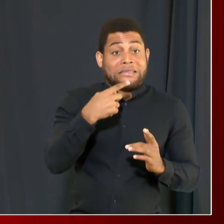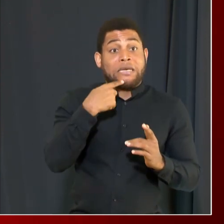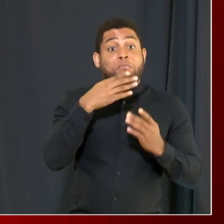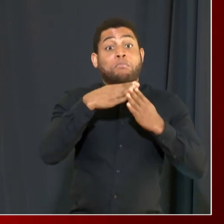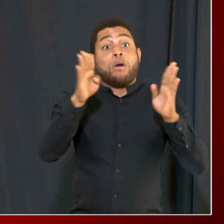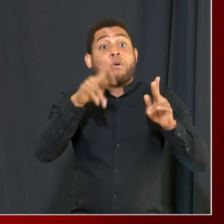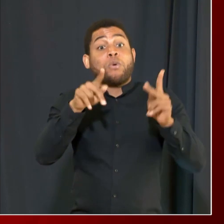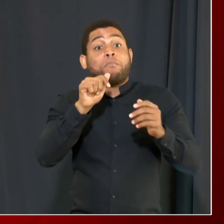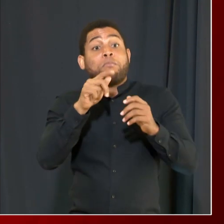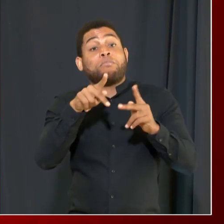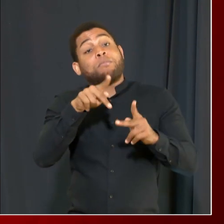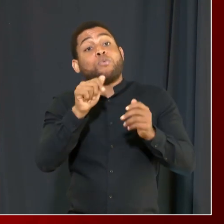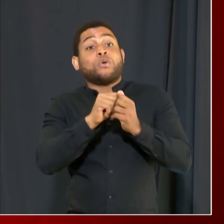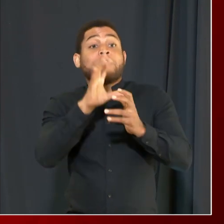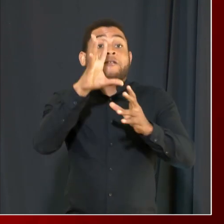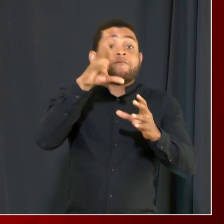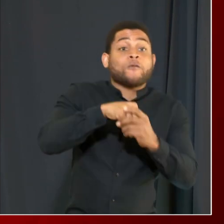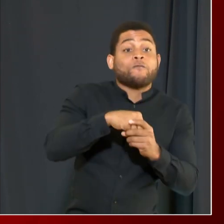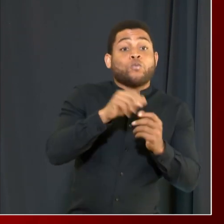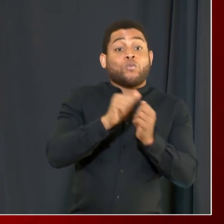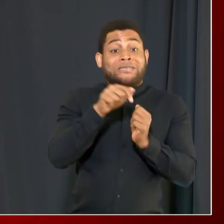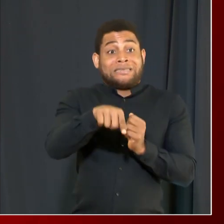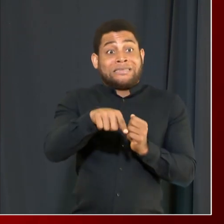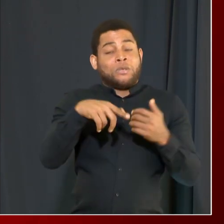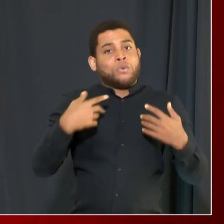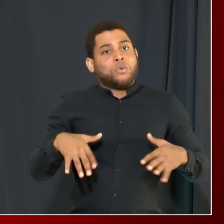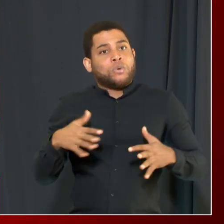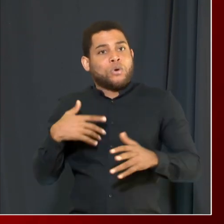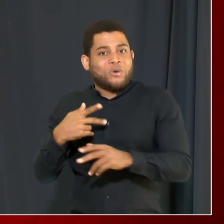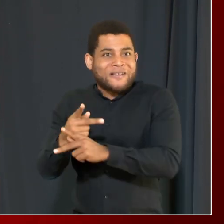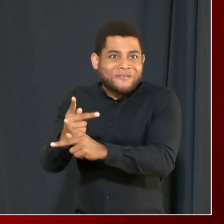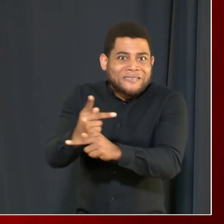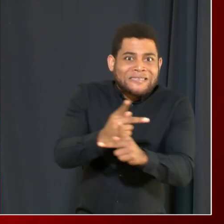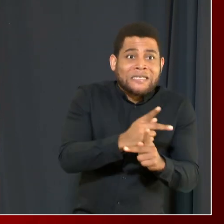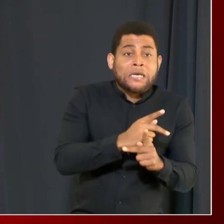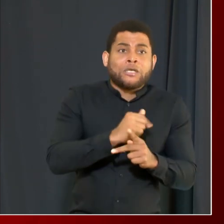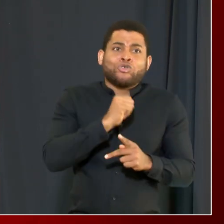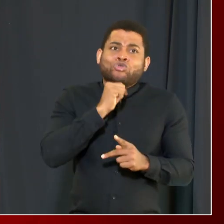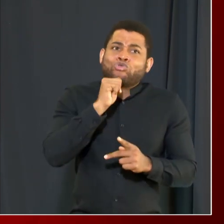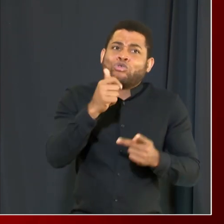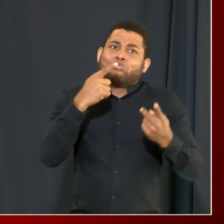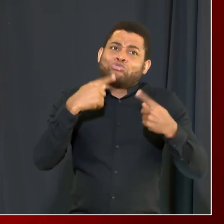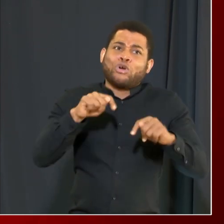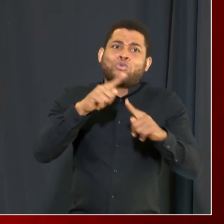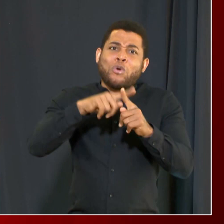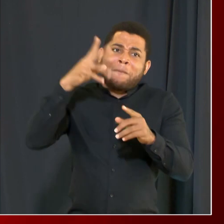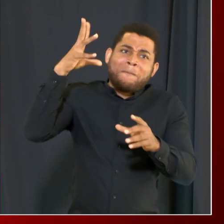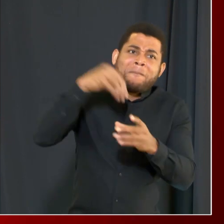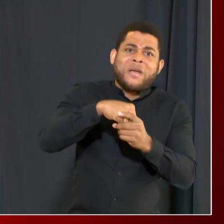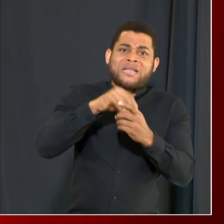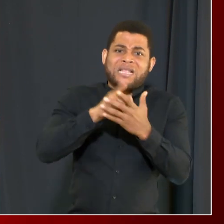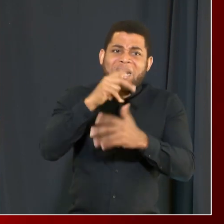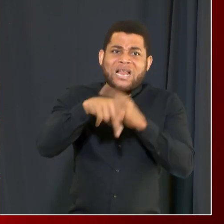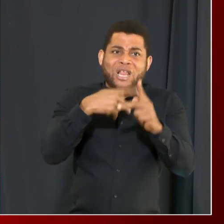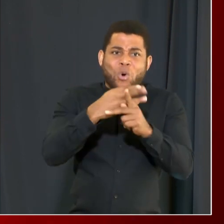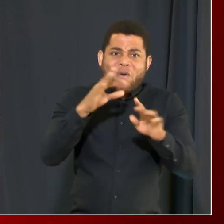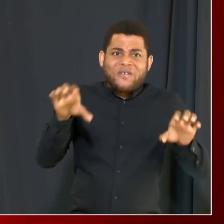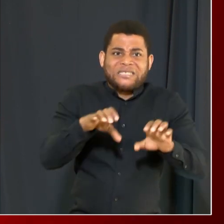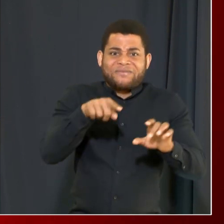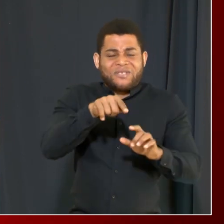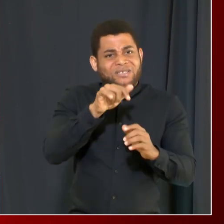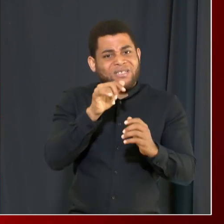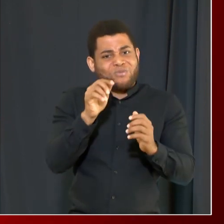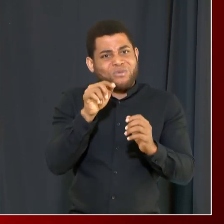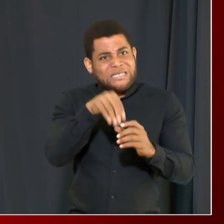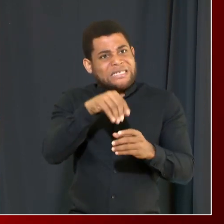potentially could be involved in this, that we're monitoring all of that, and do not try to participate in those kind of activities in this city. That's not